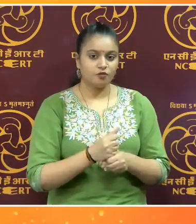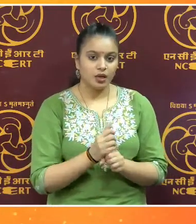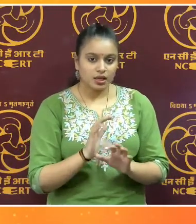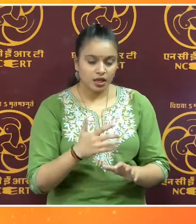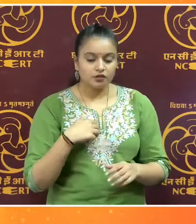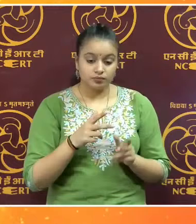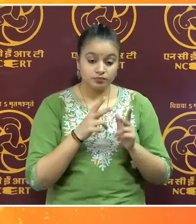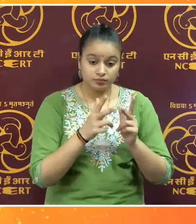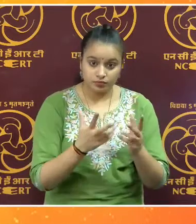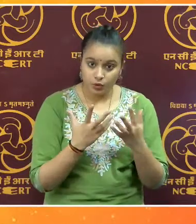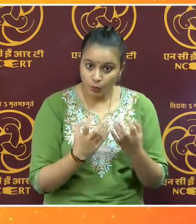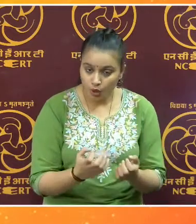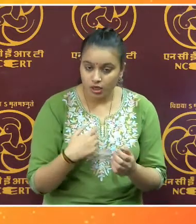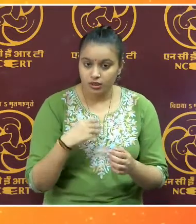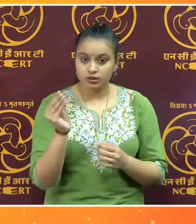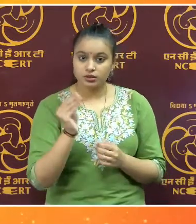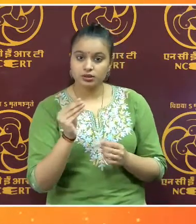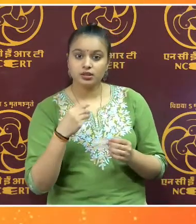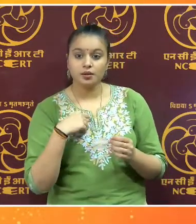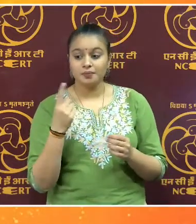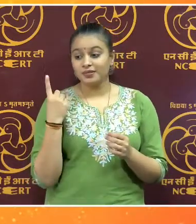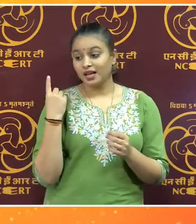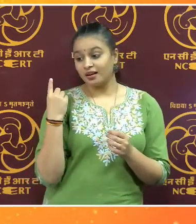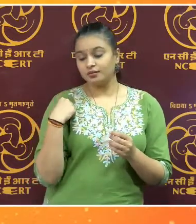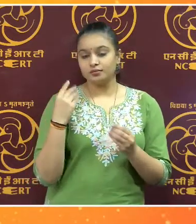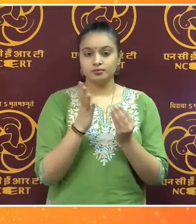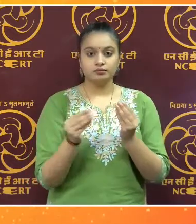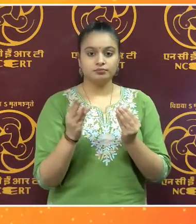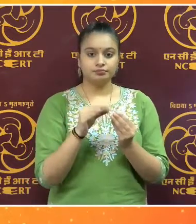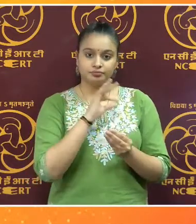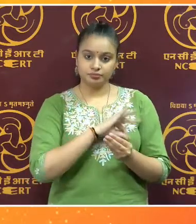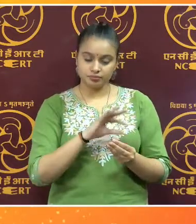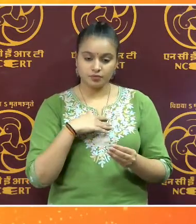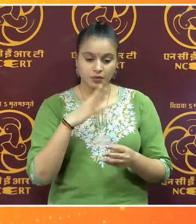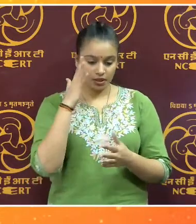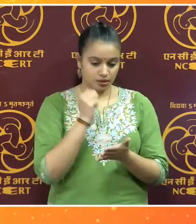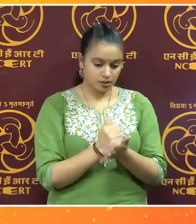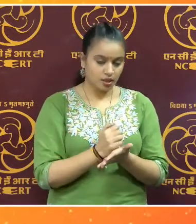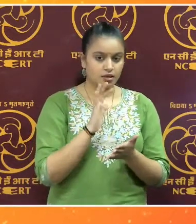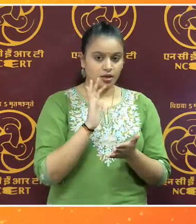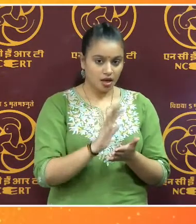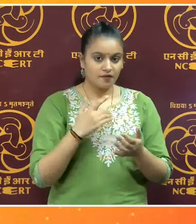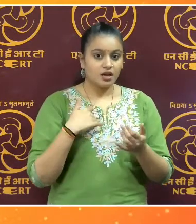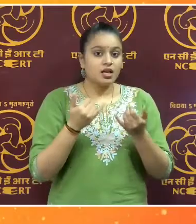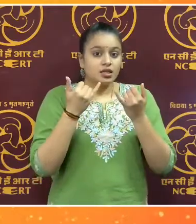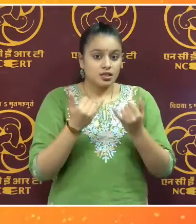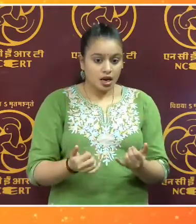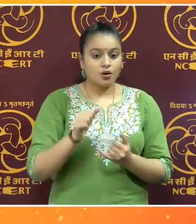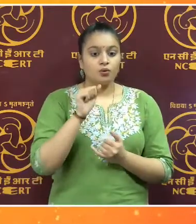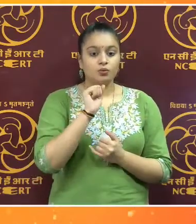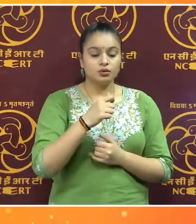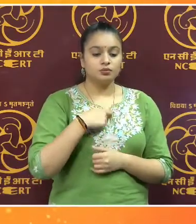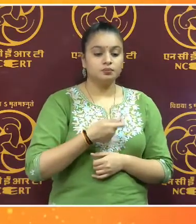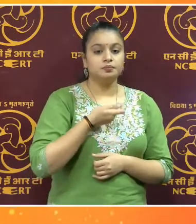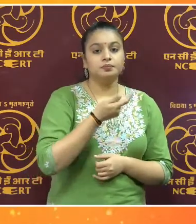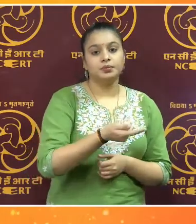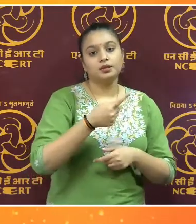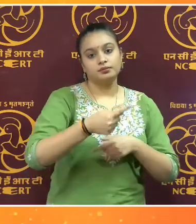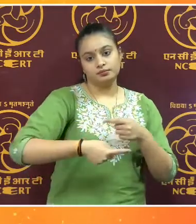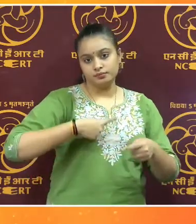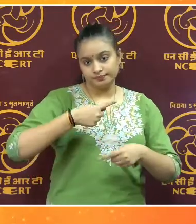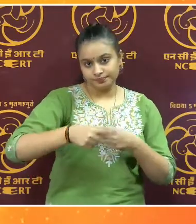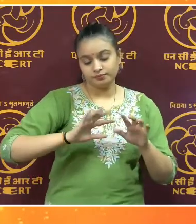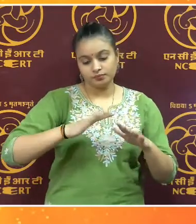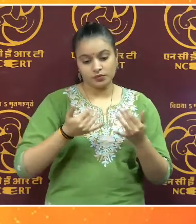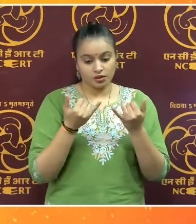you something. I made some money yesterday, as I told you, and I have decided that now you will be paid regularly, and also